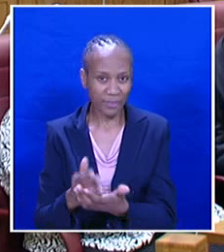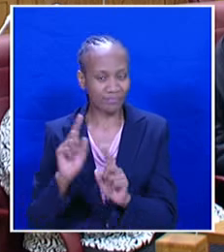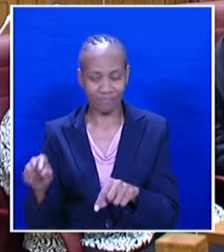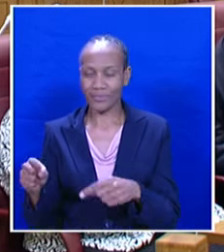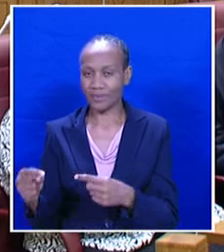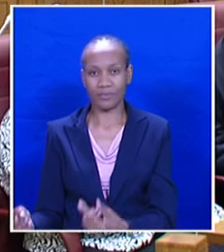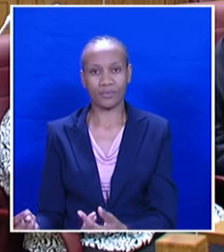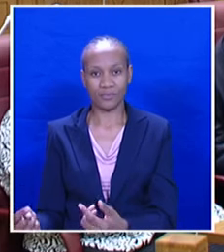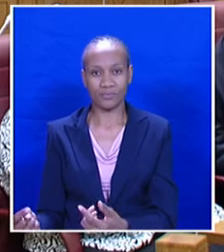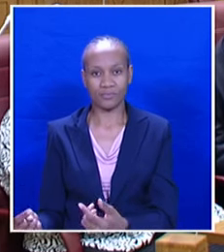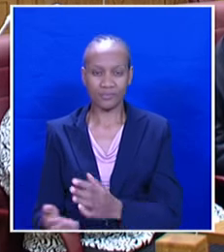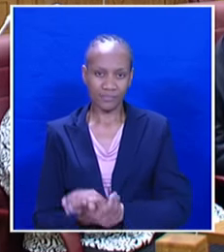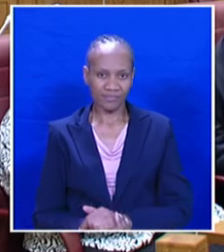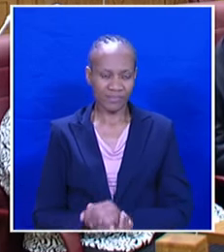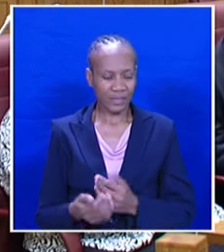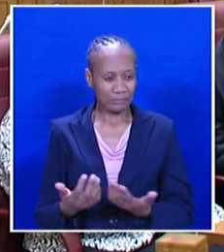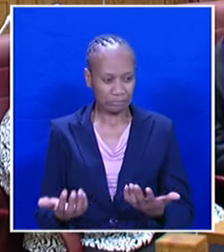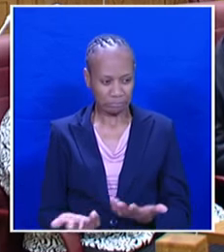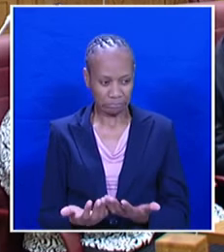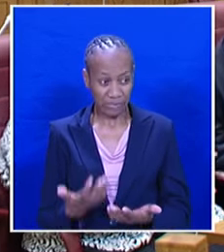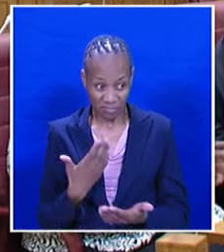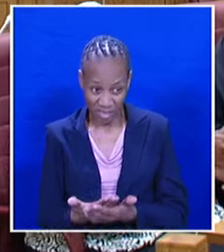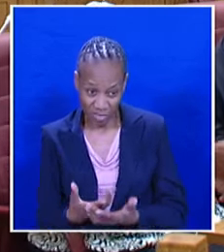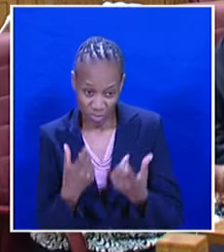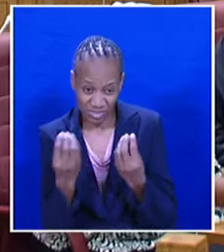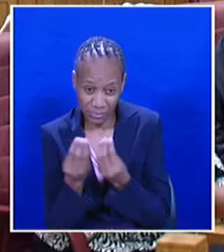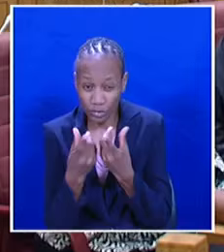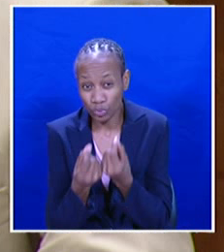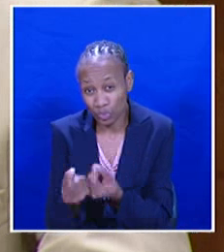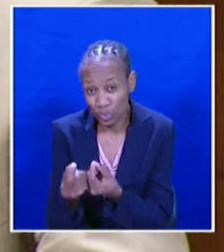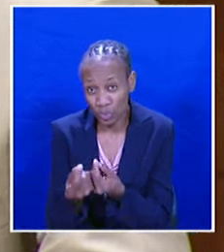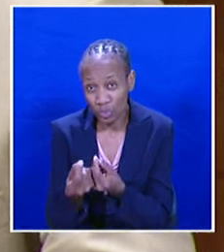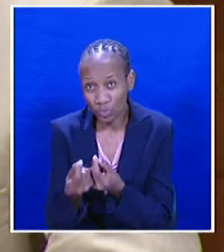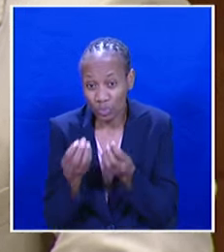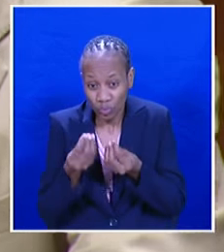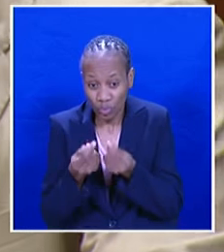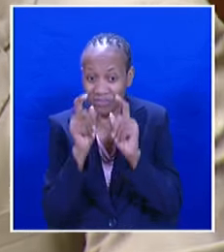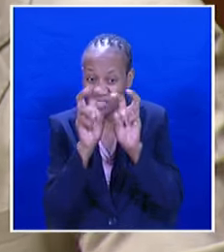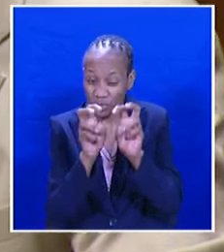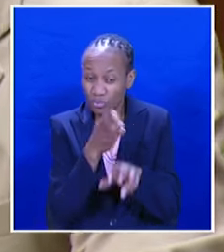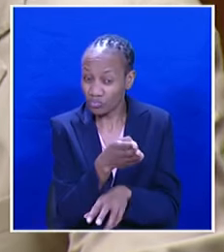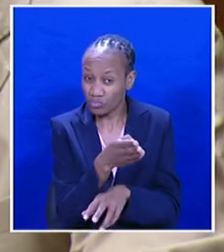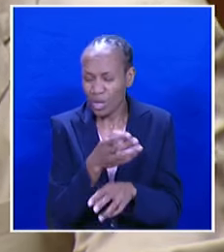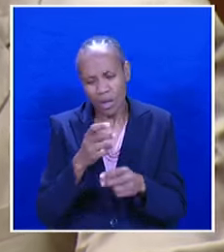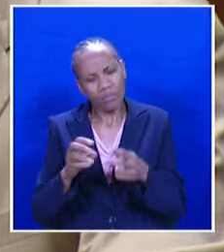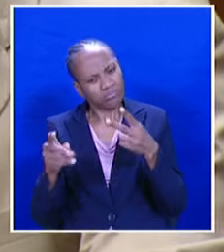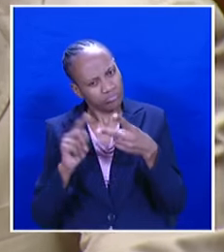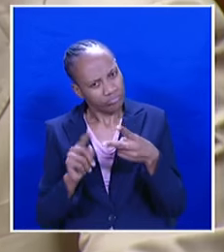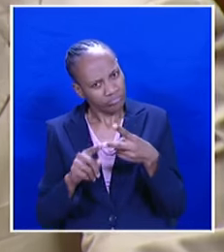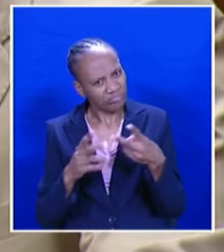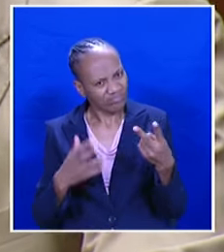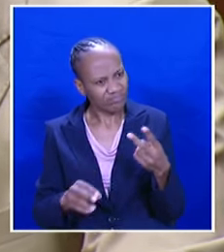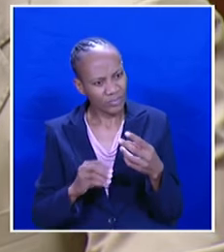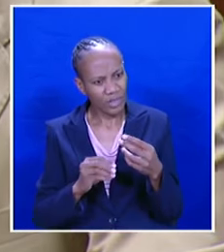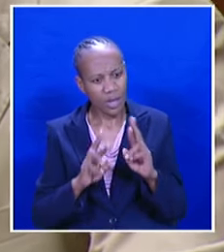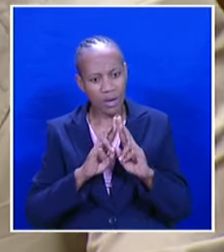I don't know if something will be done to address that, but I also want to know, outcome 4 of the National Development Plan